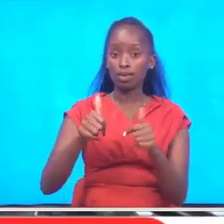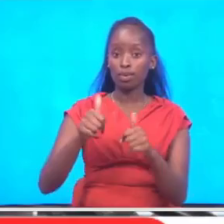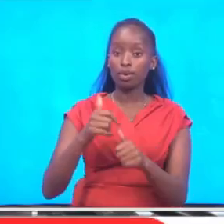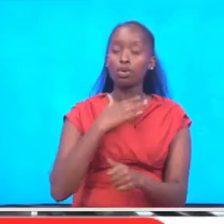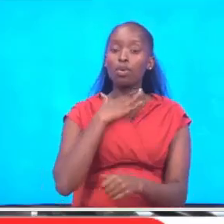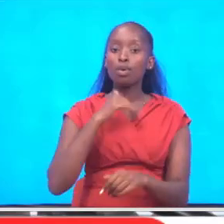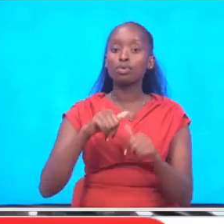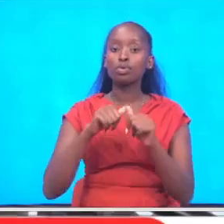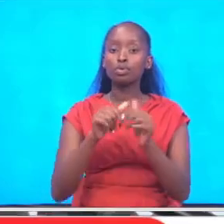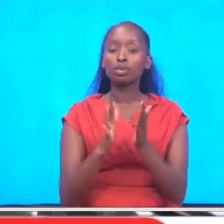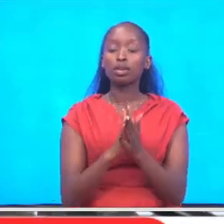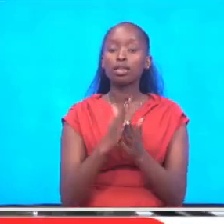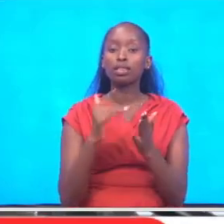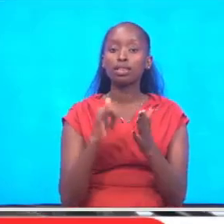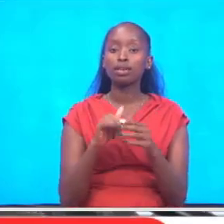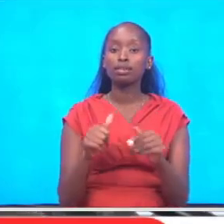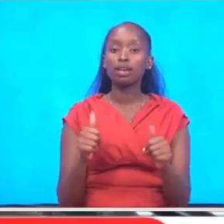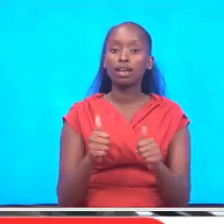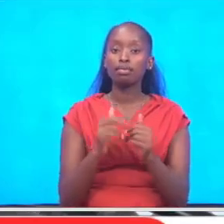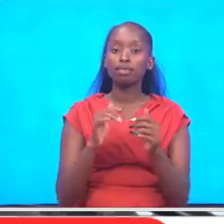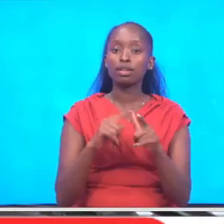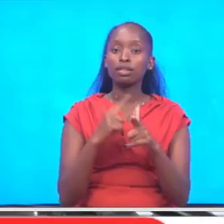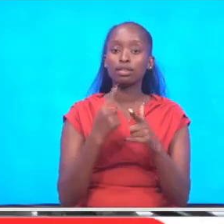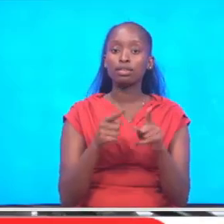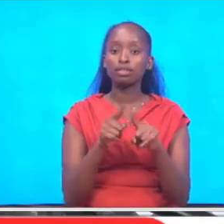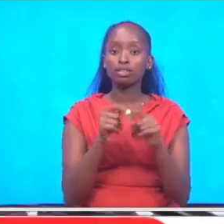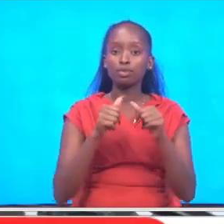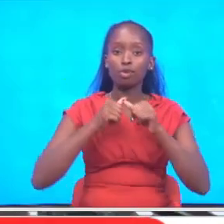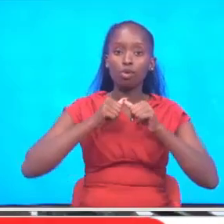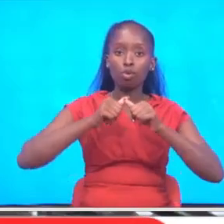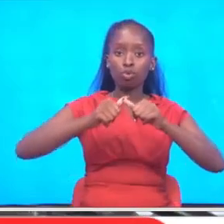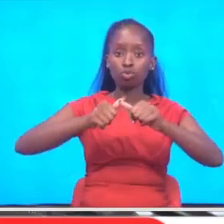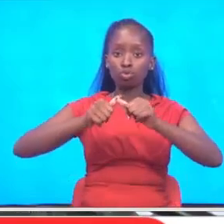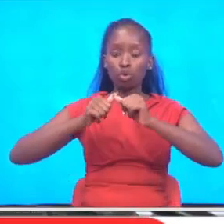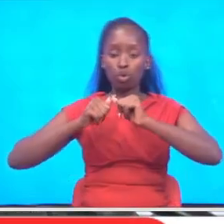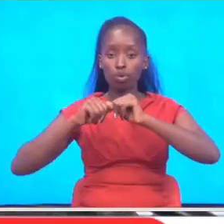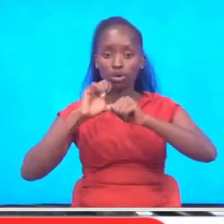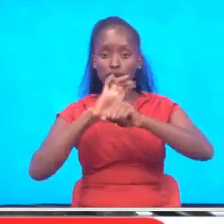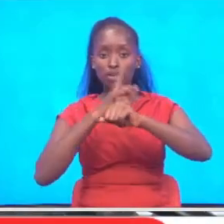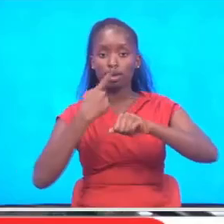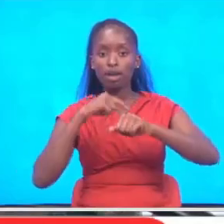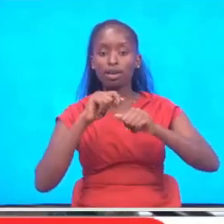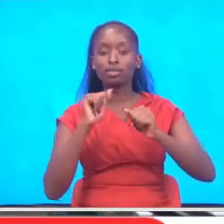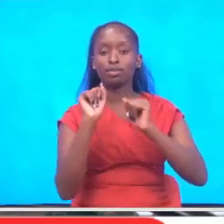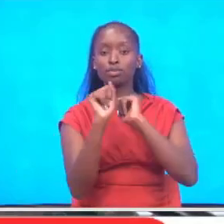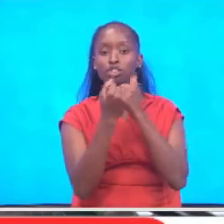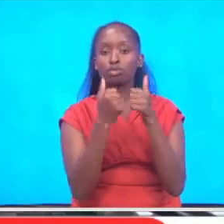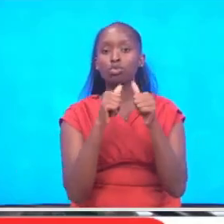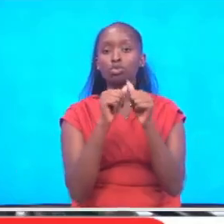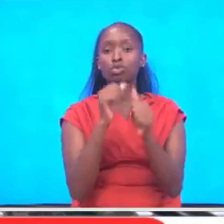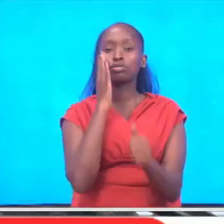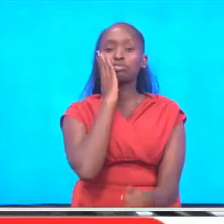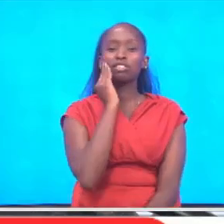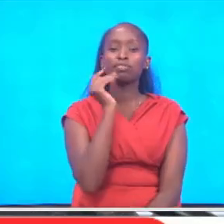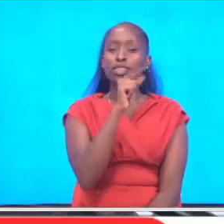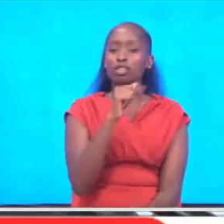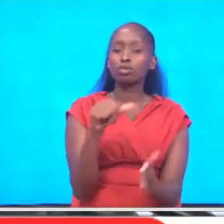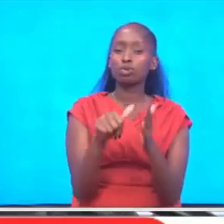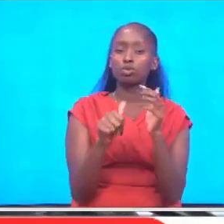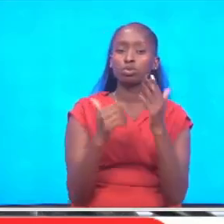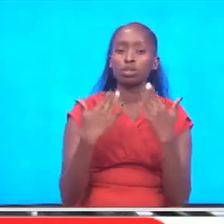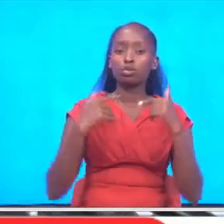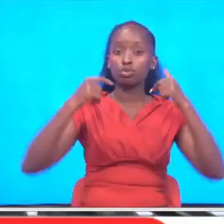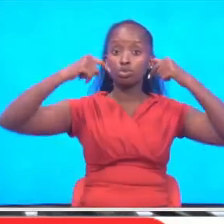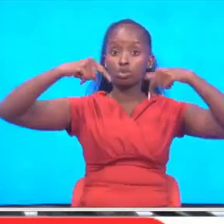continuous uninterrupted occupation, and continuous use, so that we will not be experiencing the problems we have today, whereby you